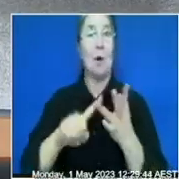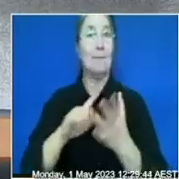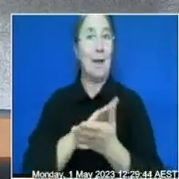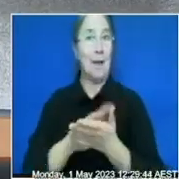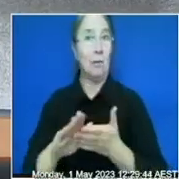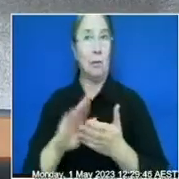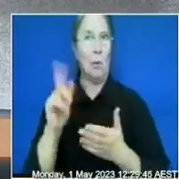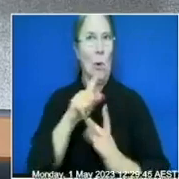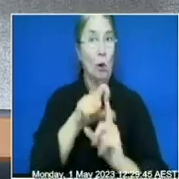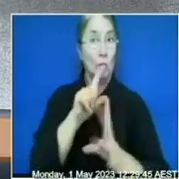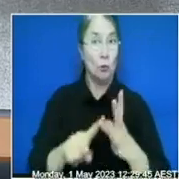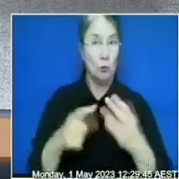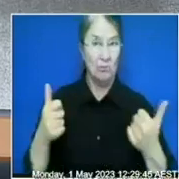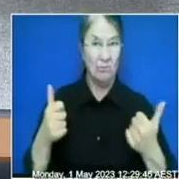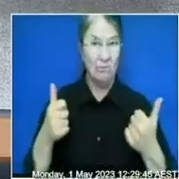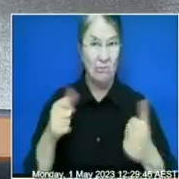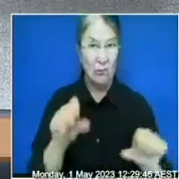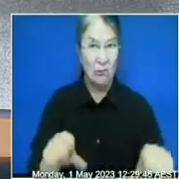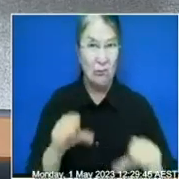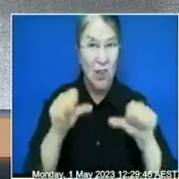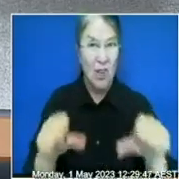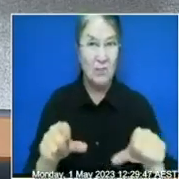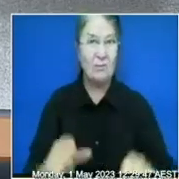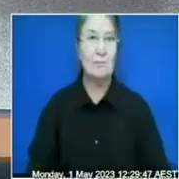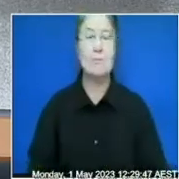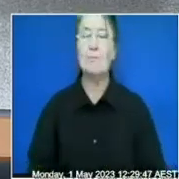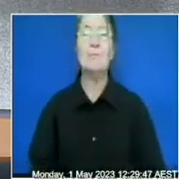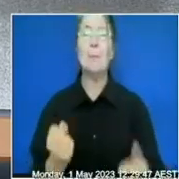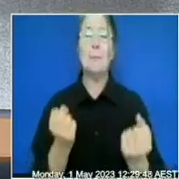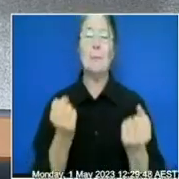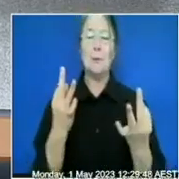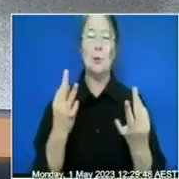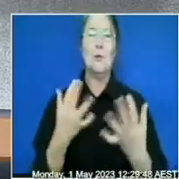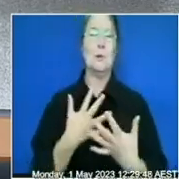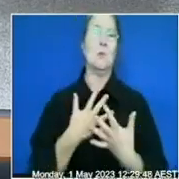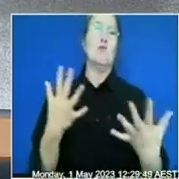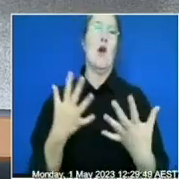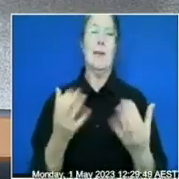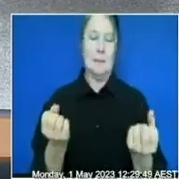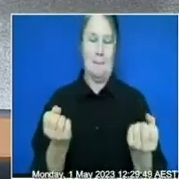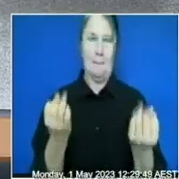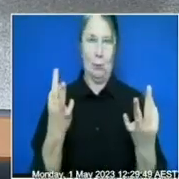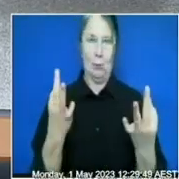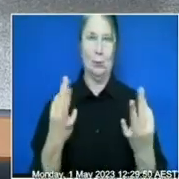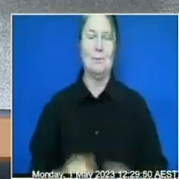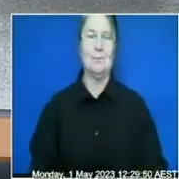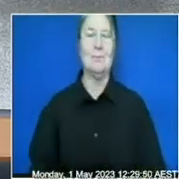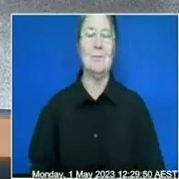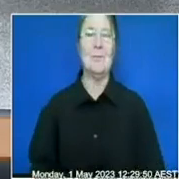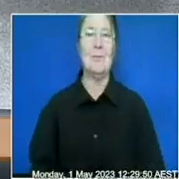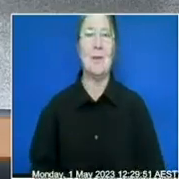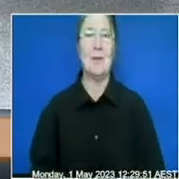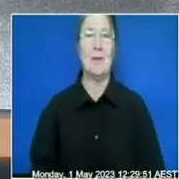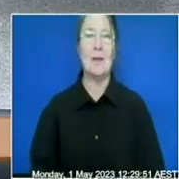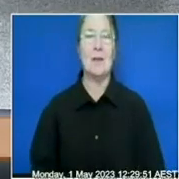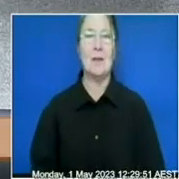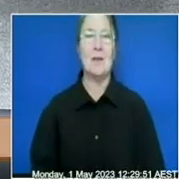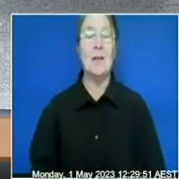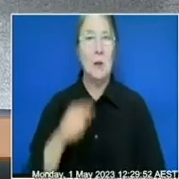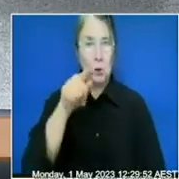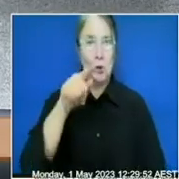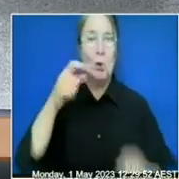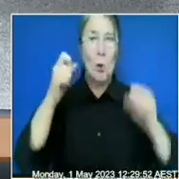So you are aware, of course, that in his recommendations in the Veronica Nelson inquest, Coroner